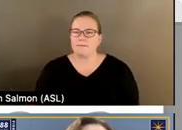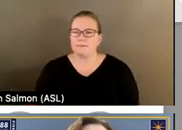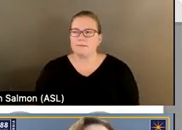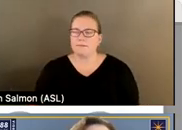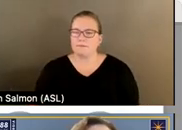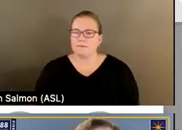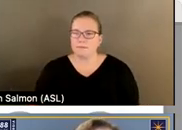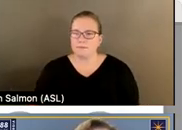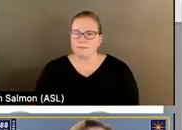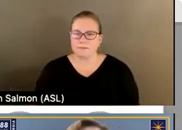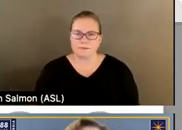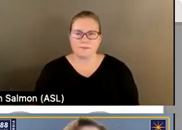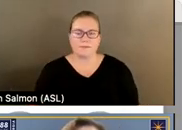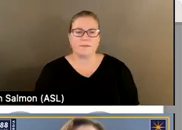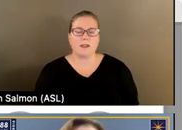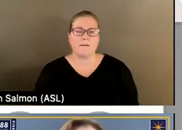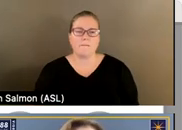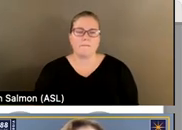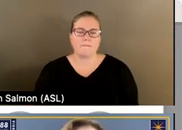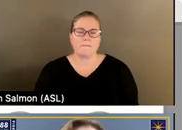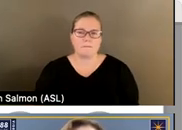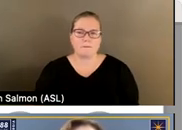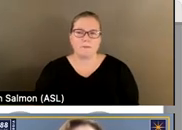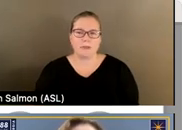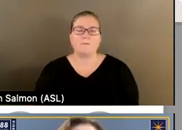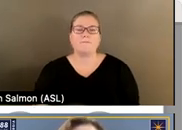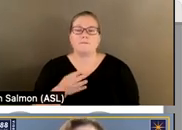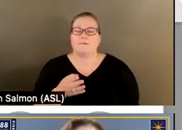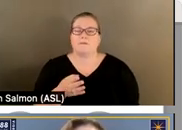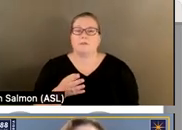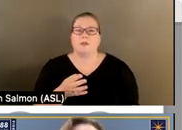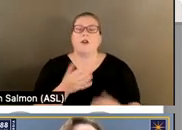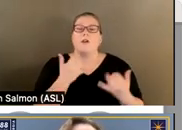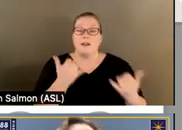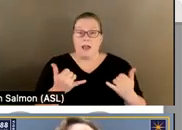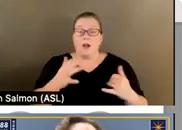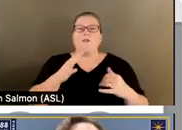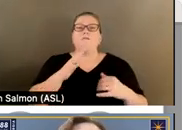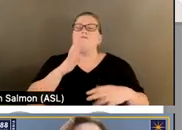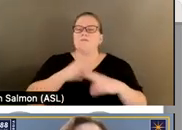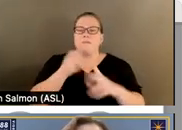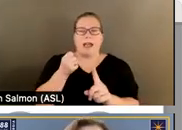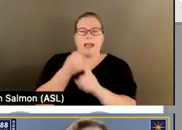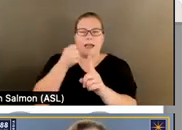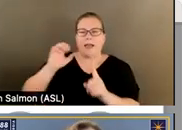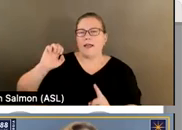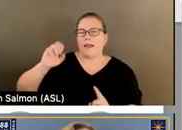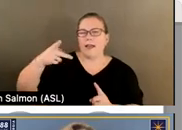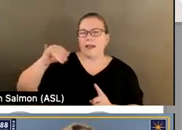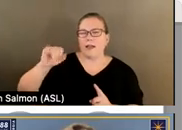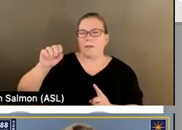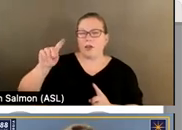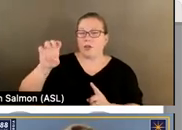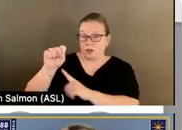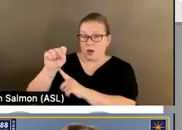So previously, I've been talking about calls, and now I'm going to talk about episodes. Every call has to be answered, but not every call